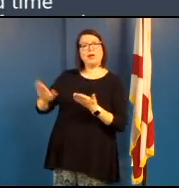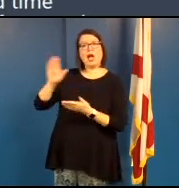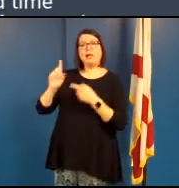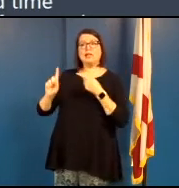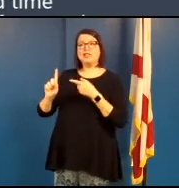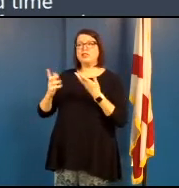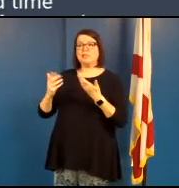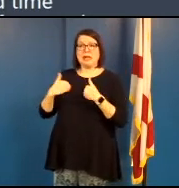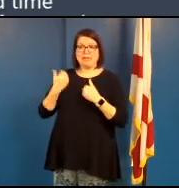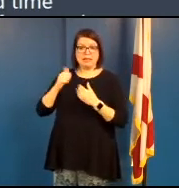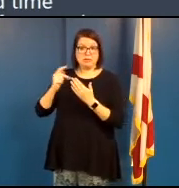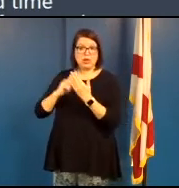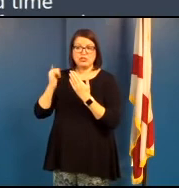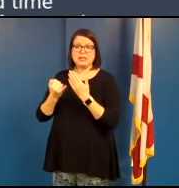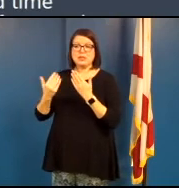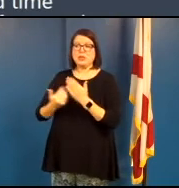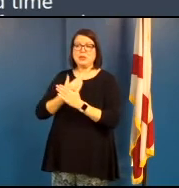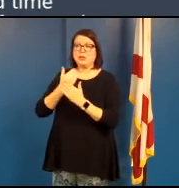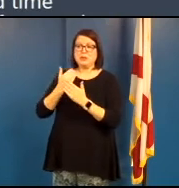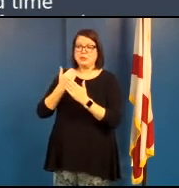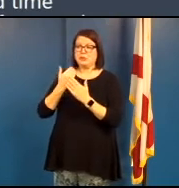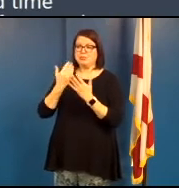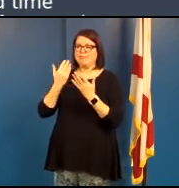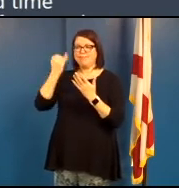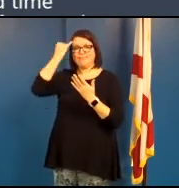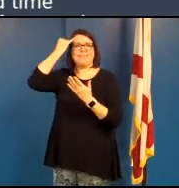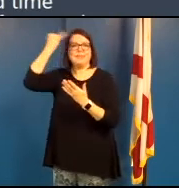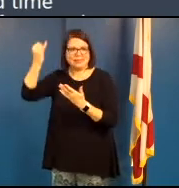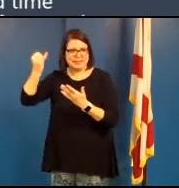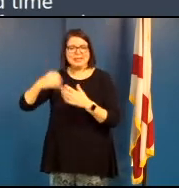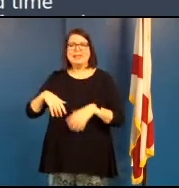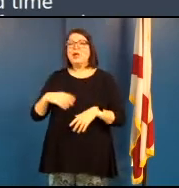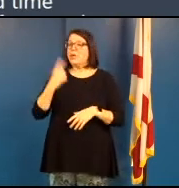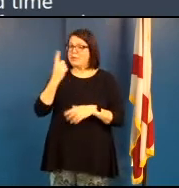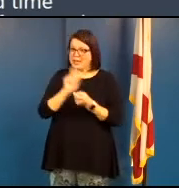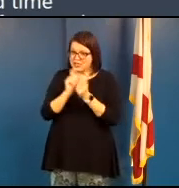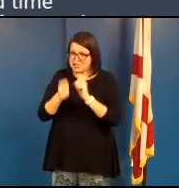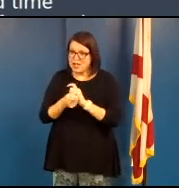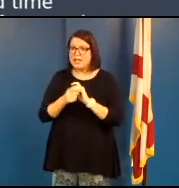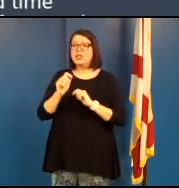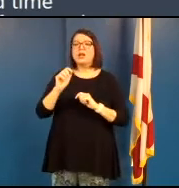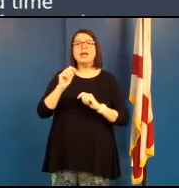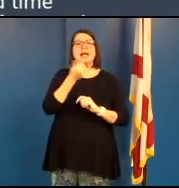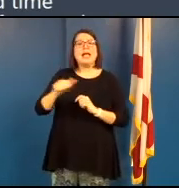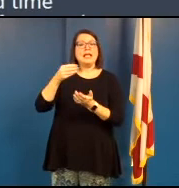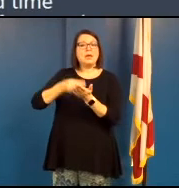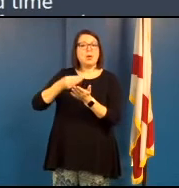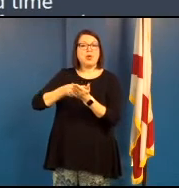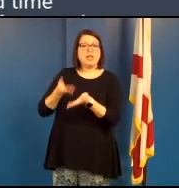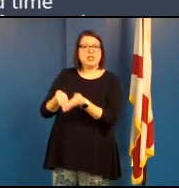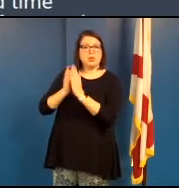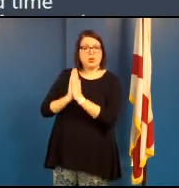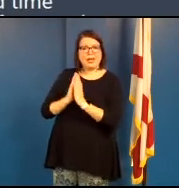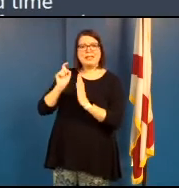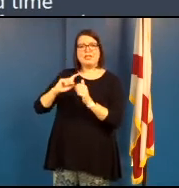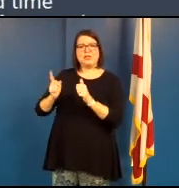pursue. And something that's changed in the past is the appropriations bills were filed as regular bills and they had to be passed out of their first